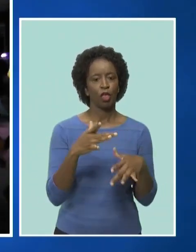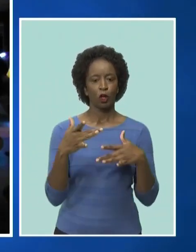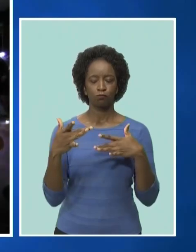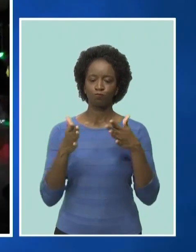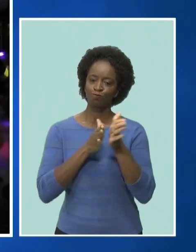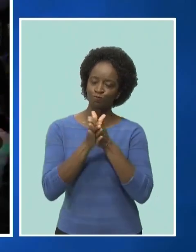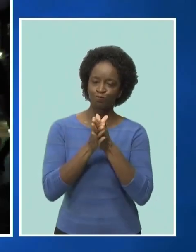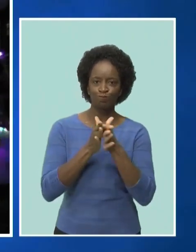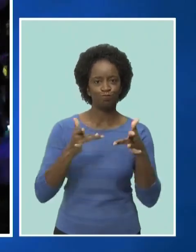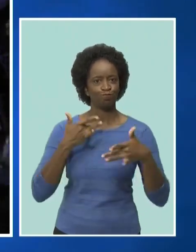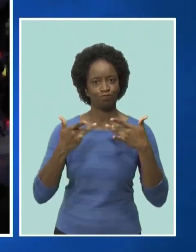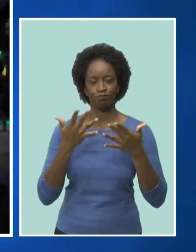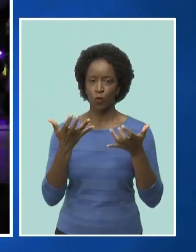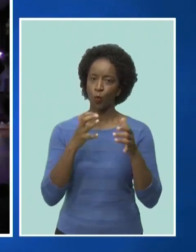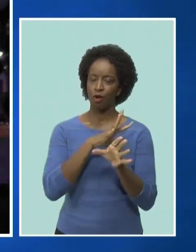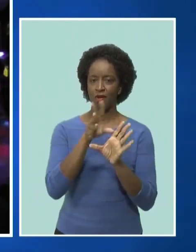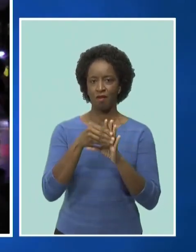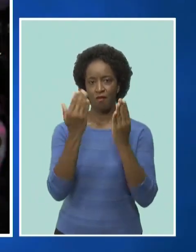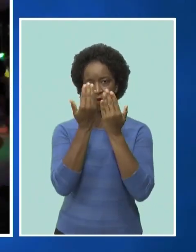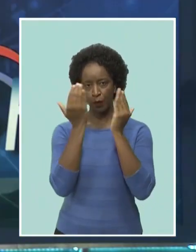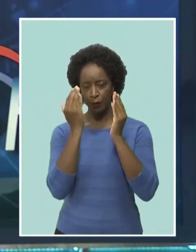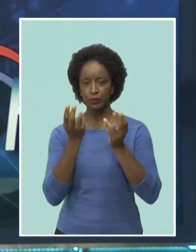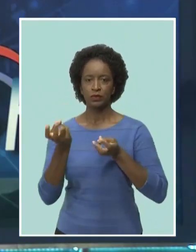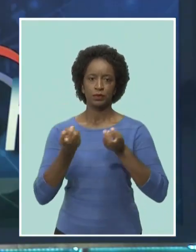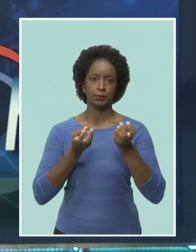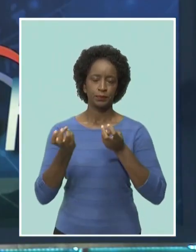year, bigger and better.